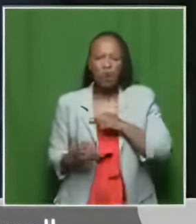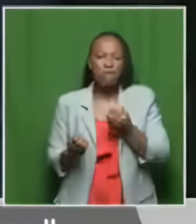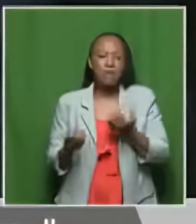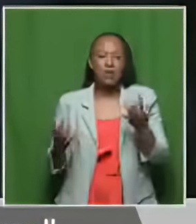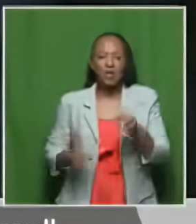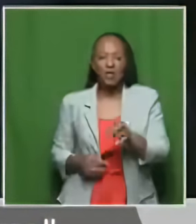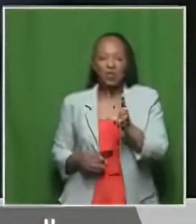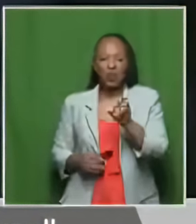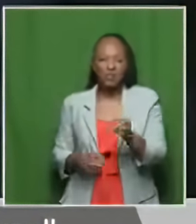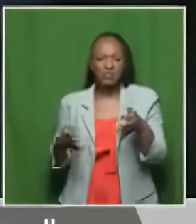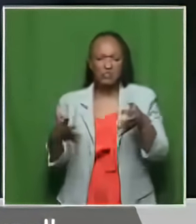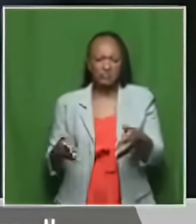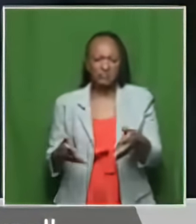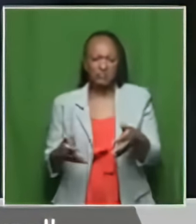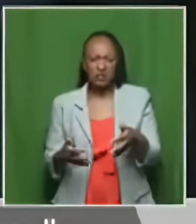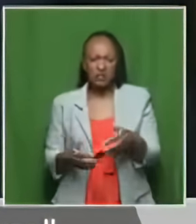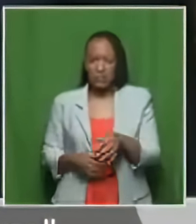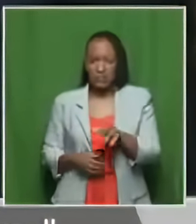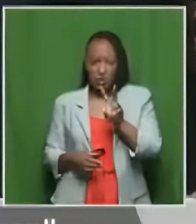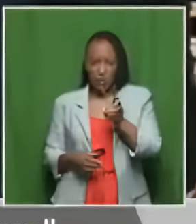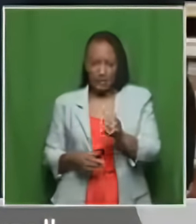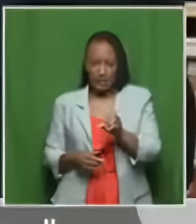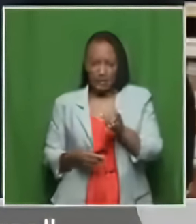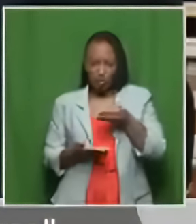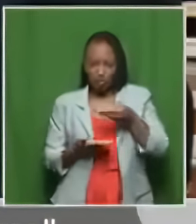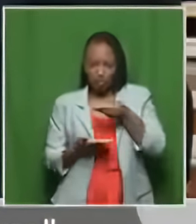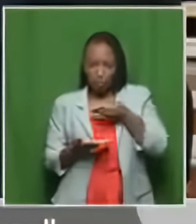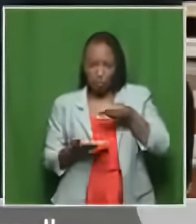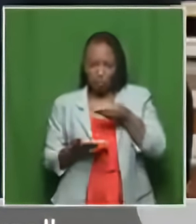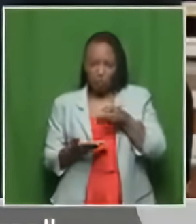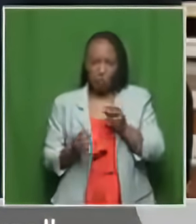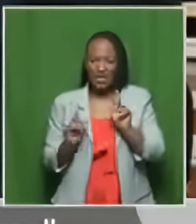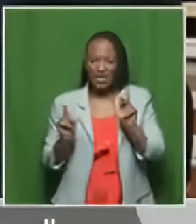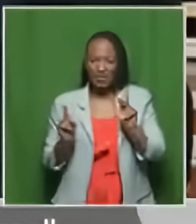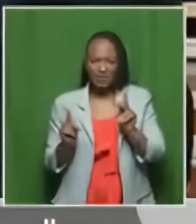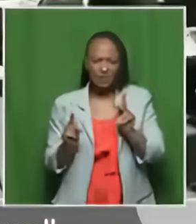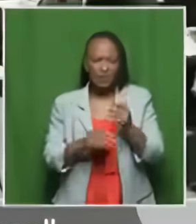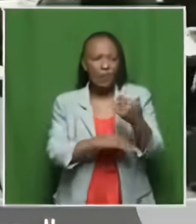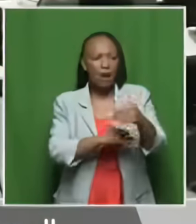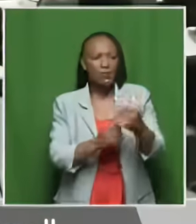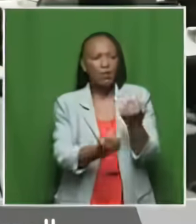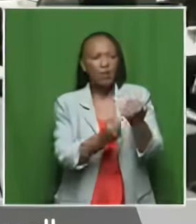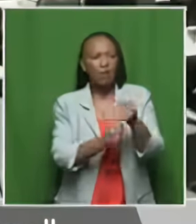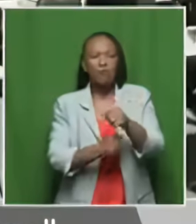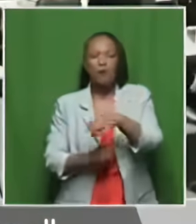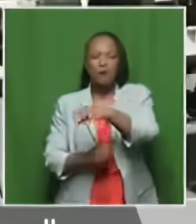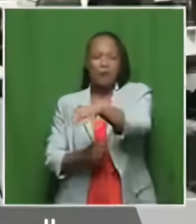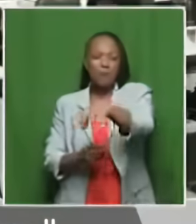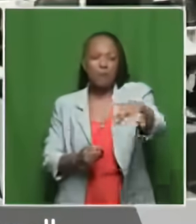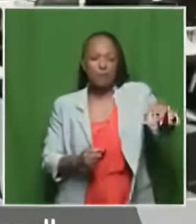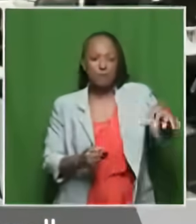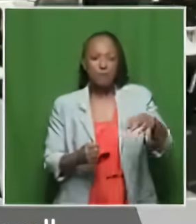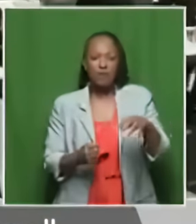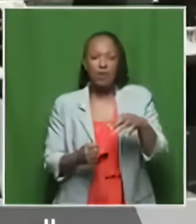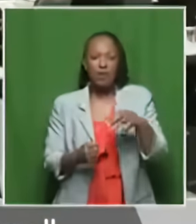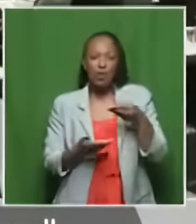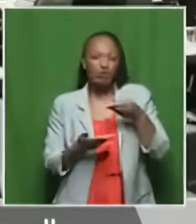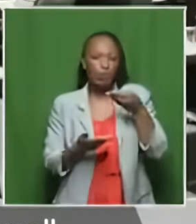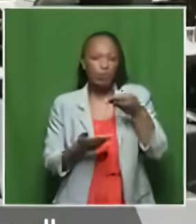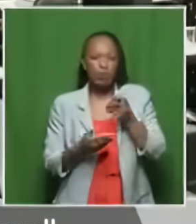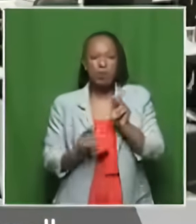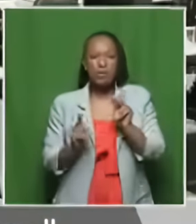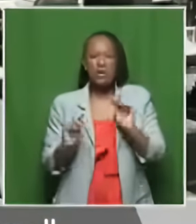here. There's no 20 soup kitchens around that court. I don't know. If you go outside this court, you find 20 soup. To her, soup kitchen is